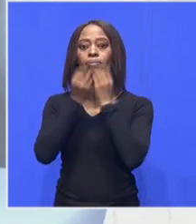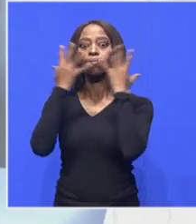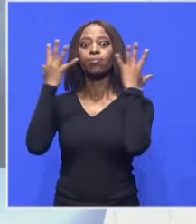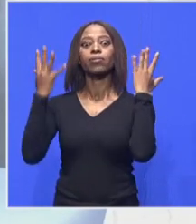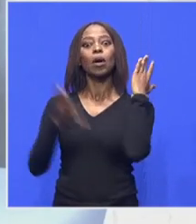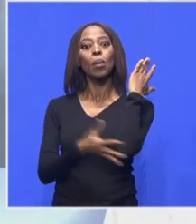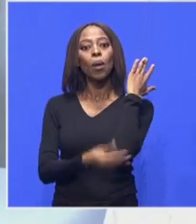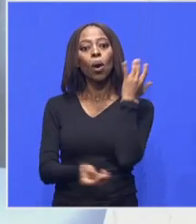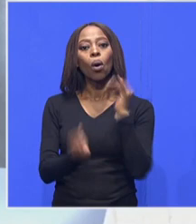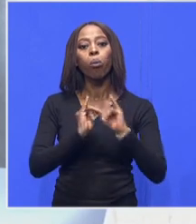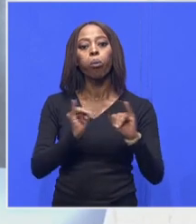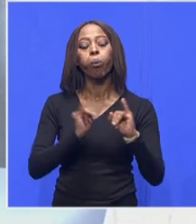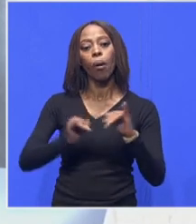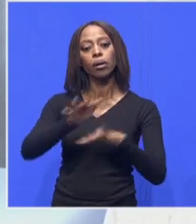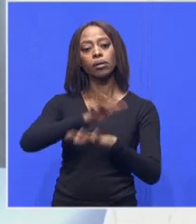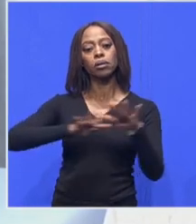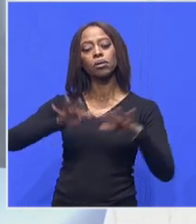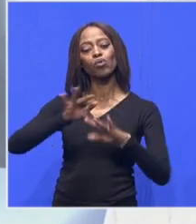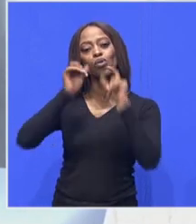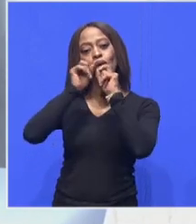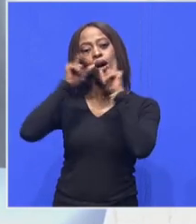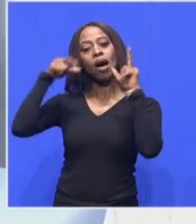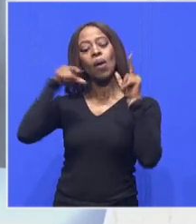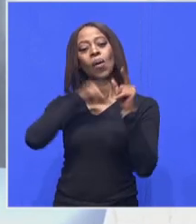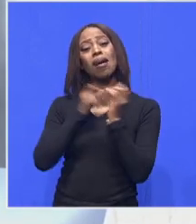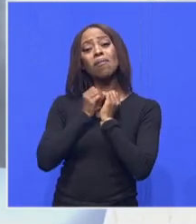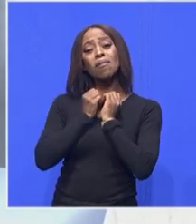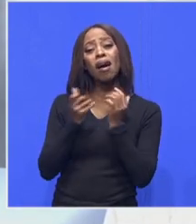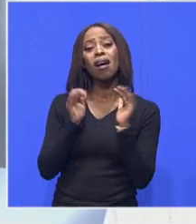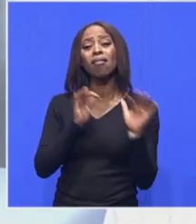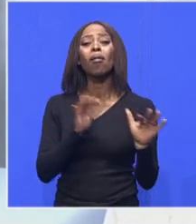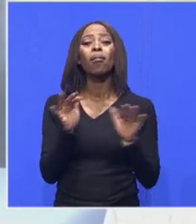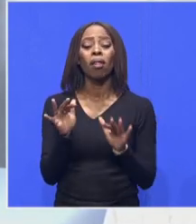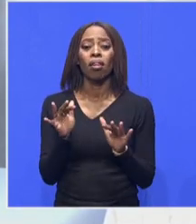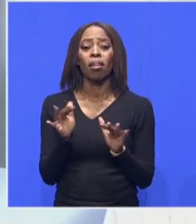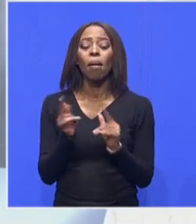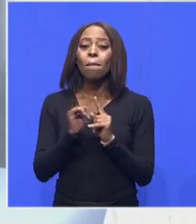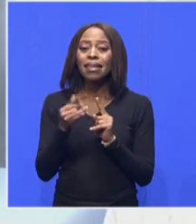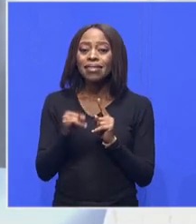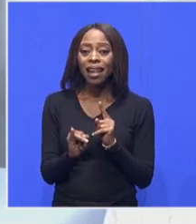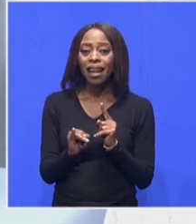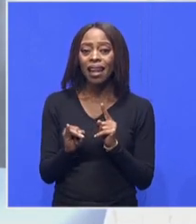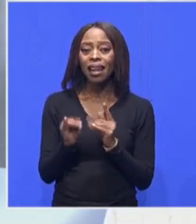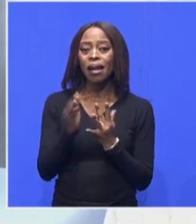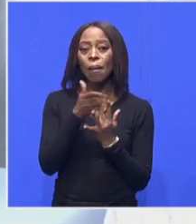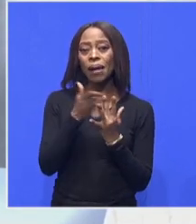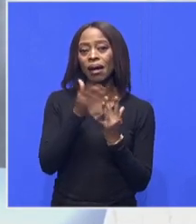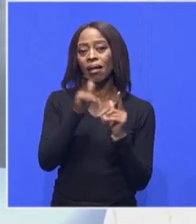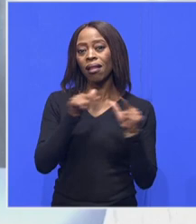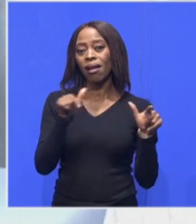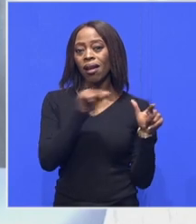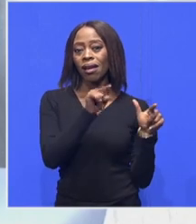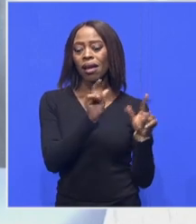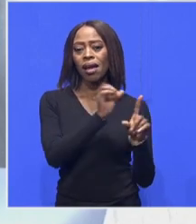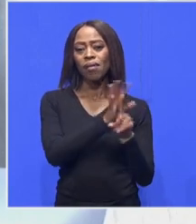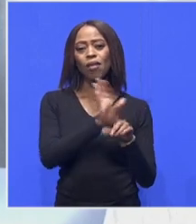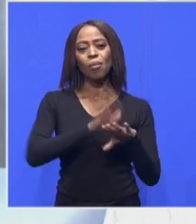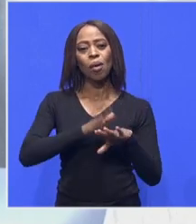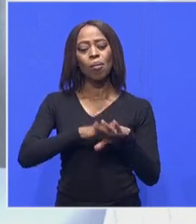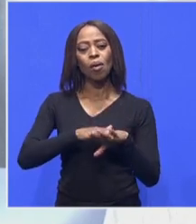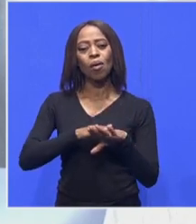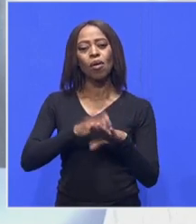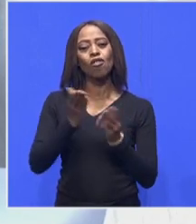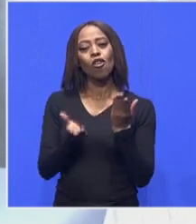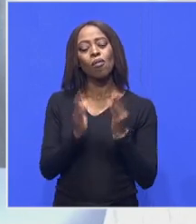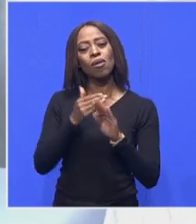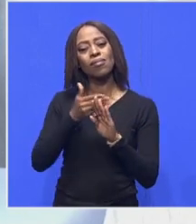We know what the situation is with the majority of South Africans. But the fact that the middle class is now being affected more than ever just